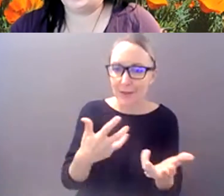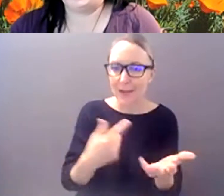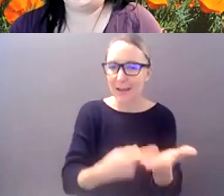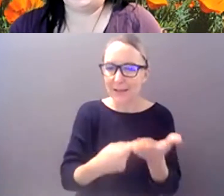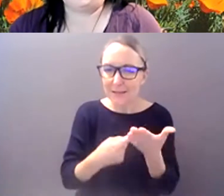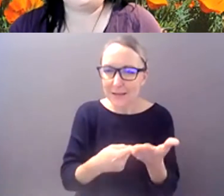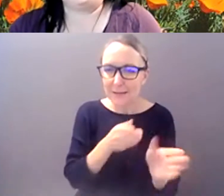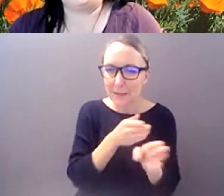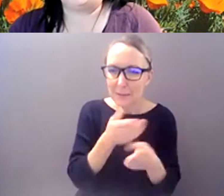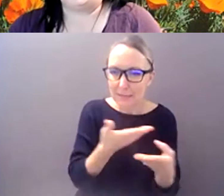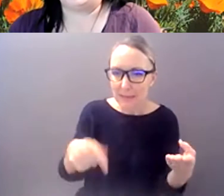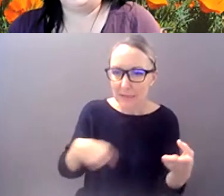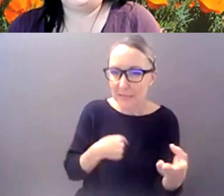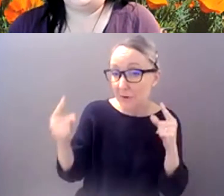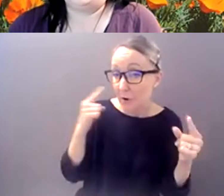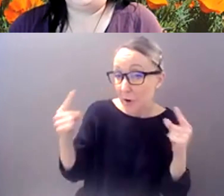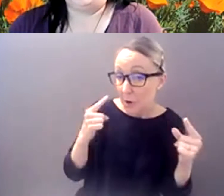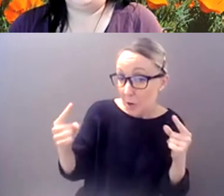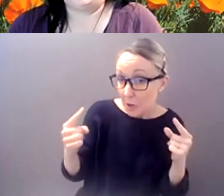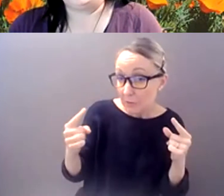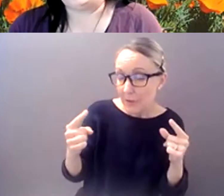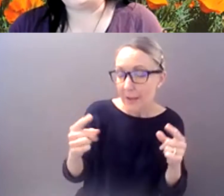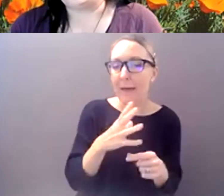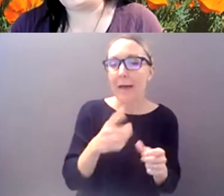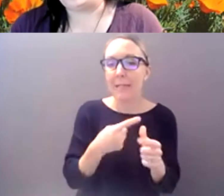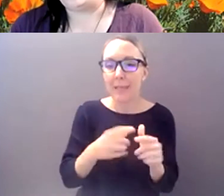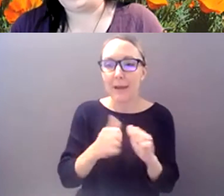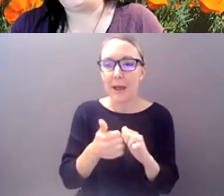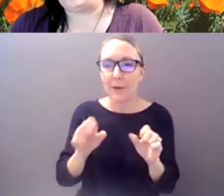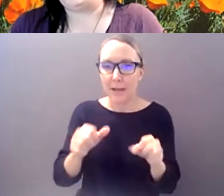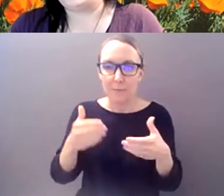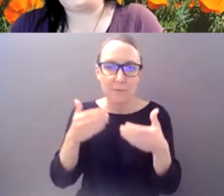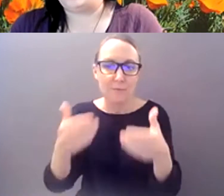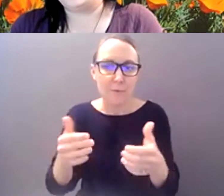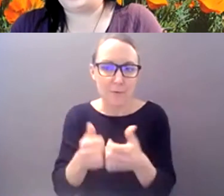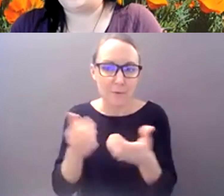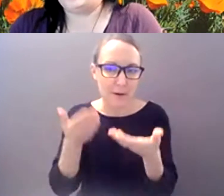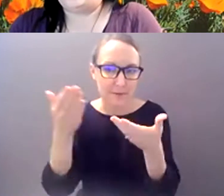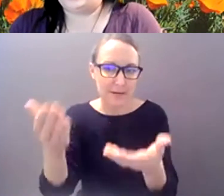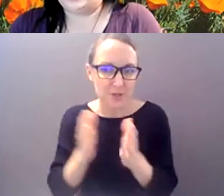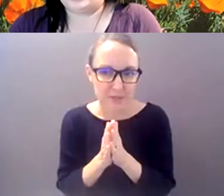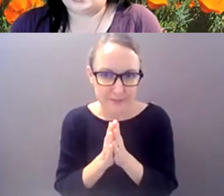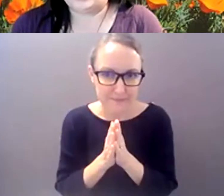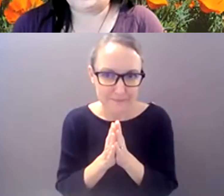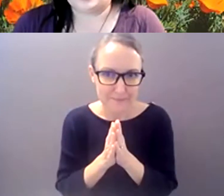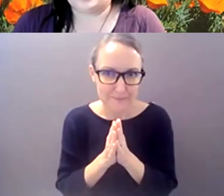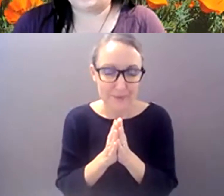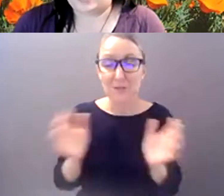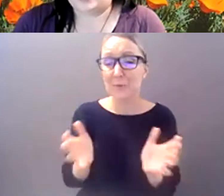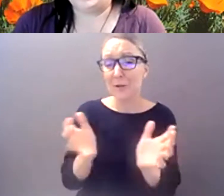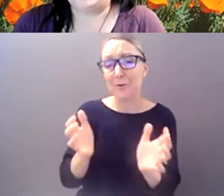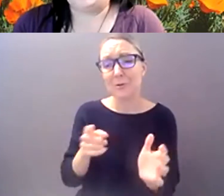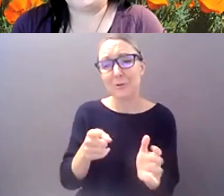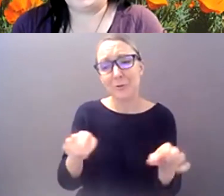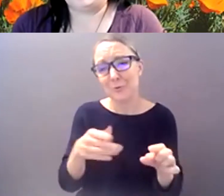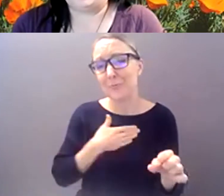heard and how we move forward on recommendations that may be coming out from all of these town halls. So we really encourage you to take the